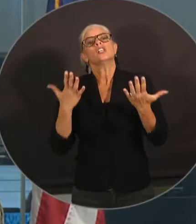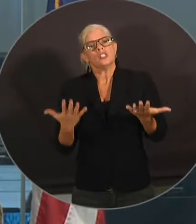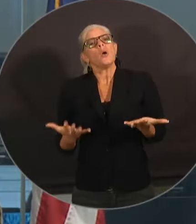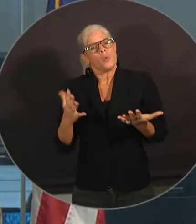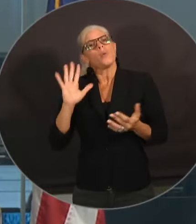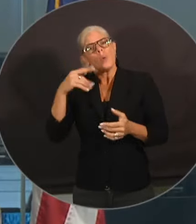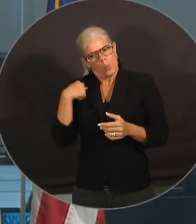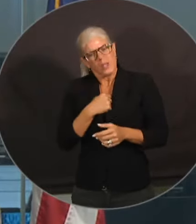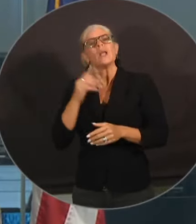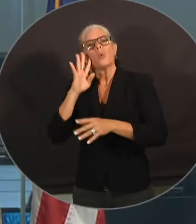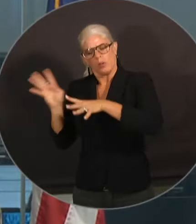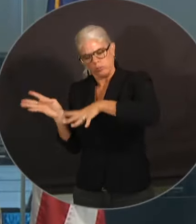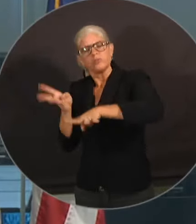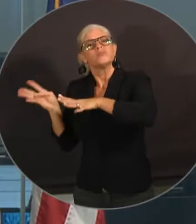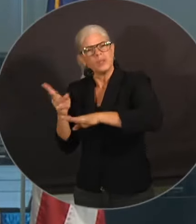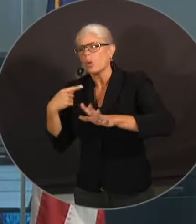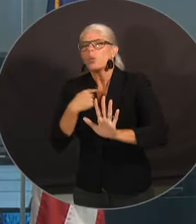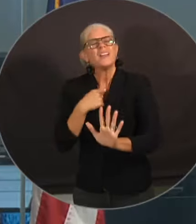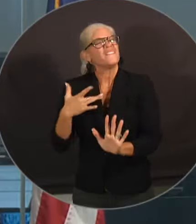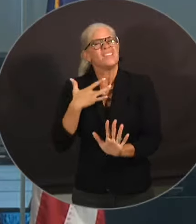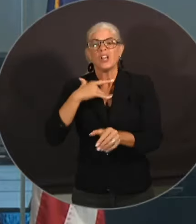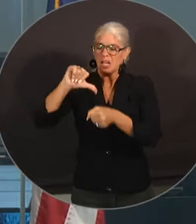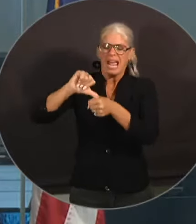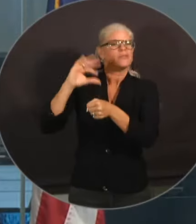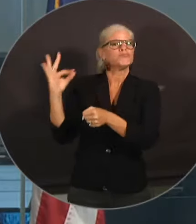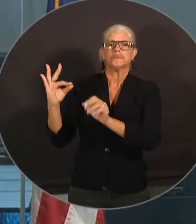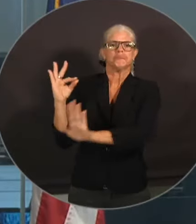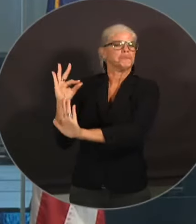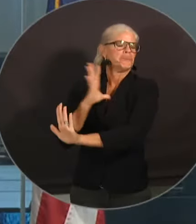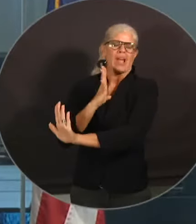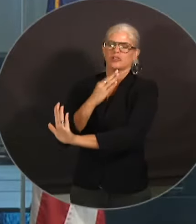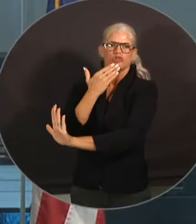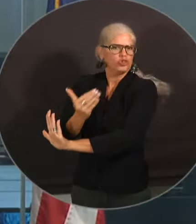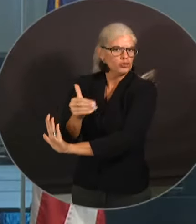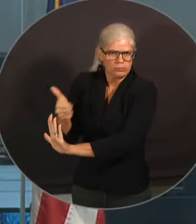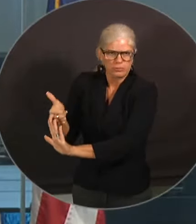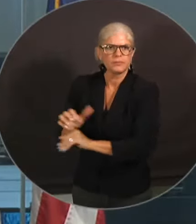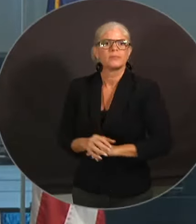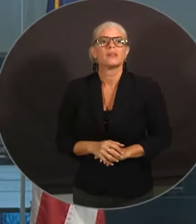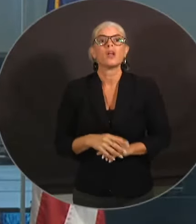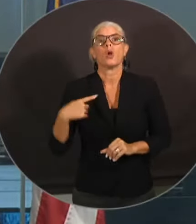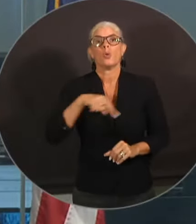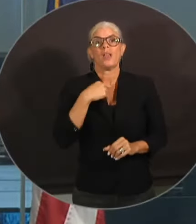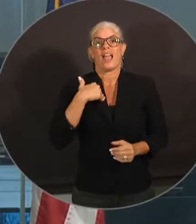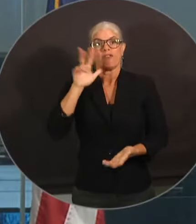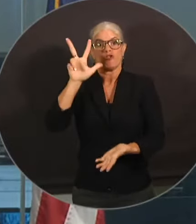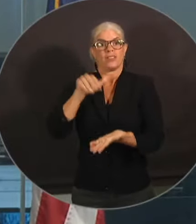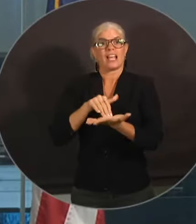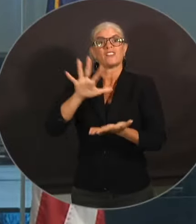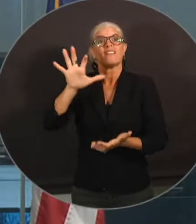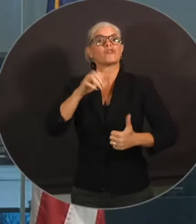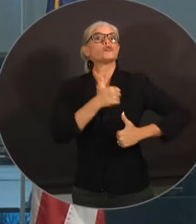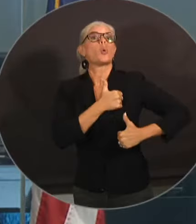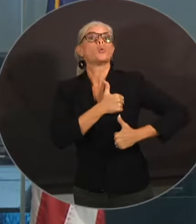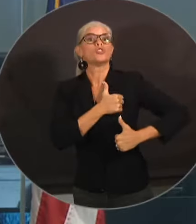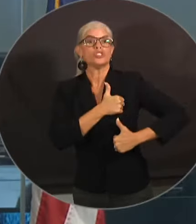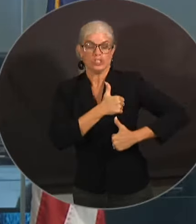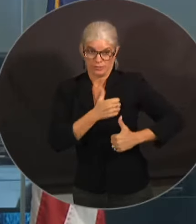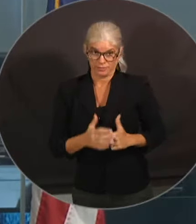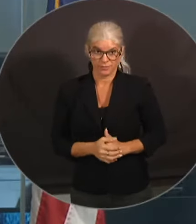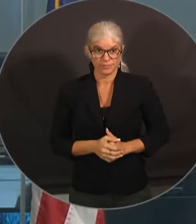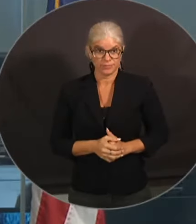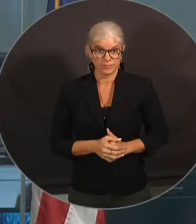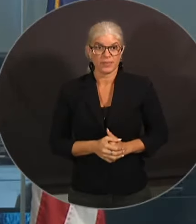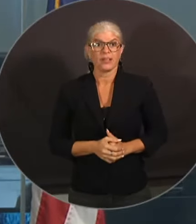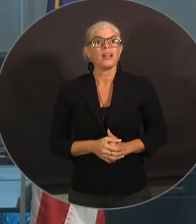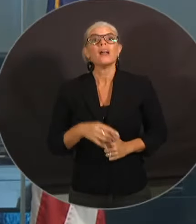feel good about the fuel situation that we're doing. We now have 3,500 soldiers. We can surge that by another 2,000 from